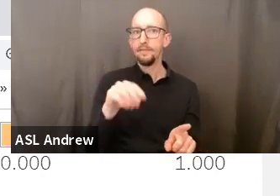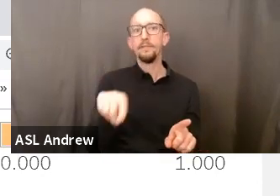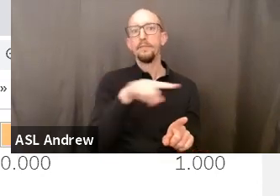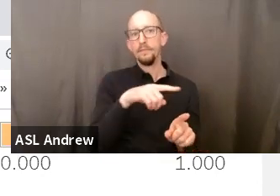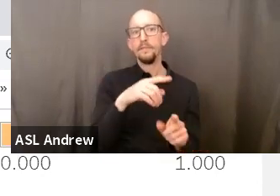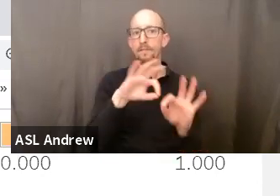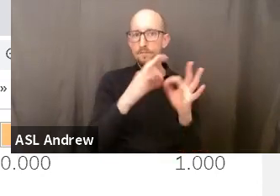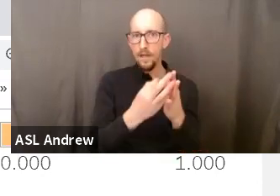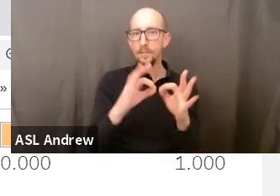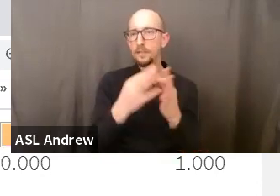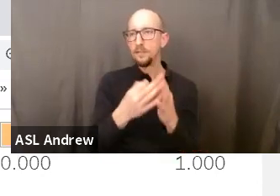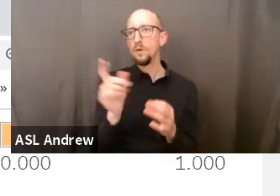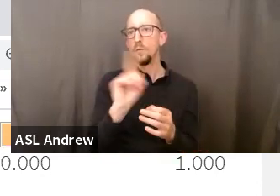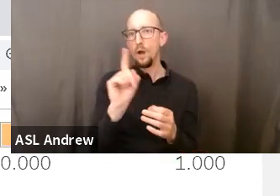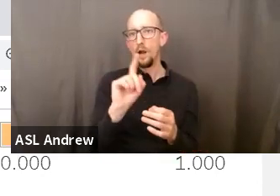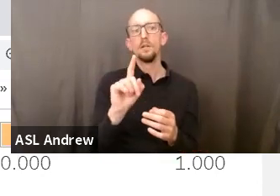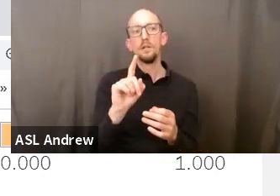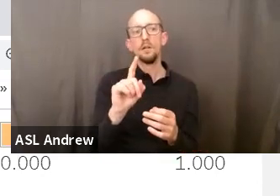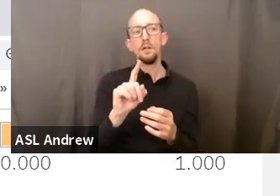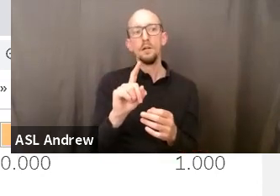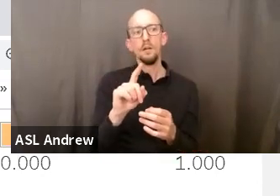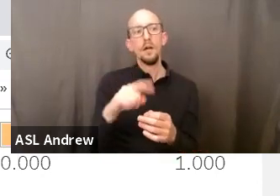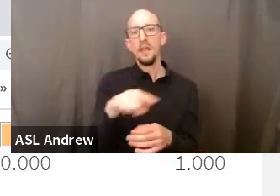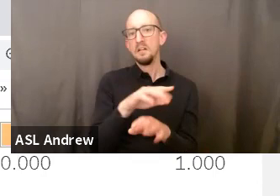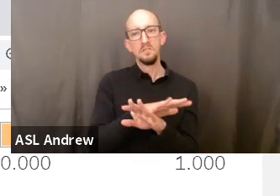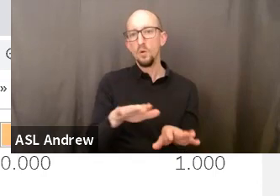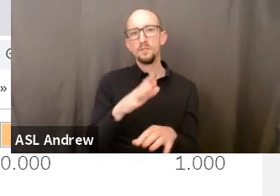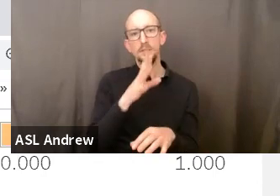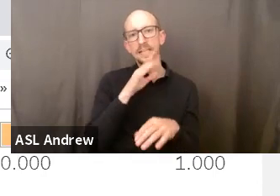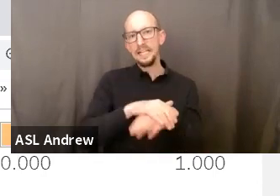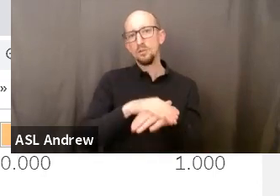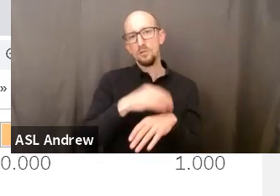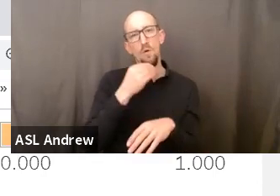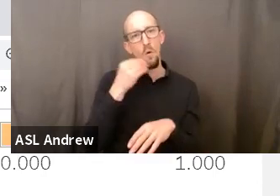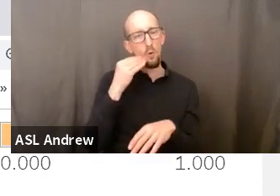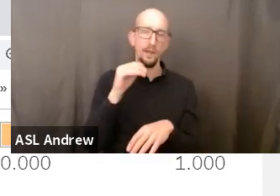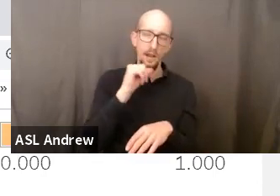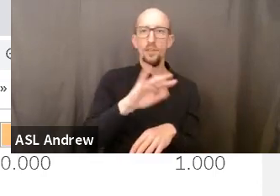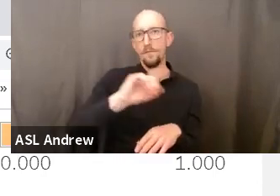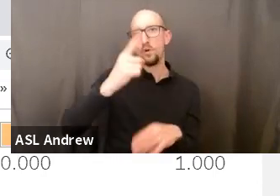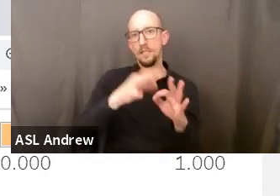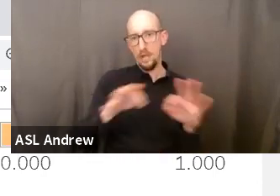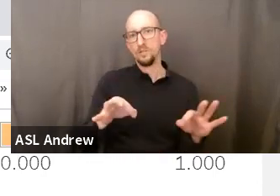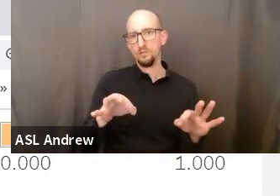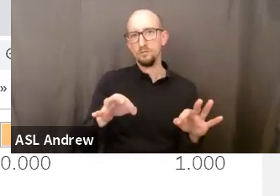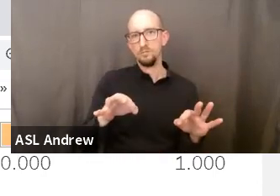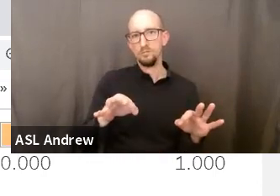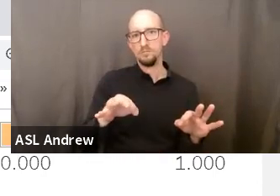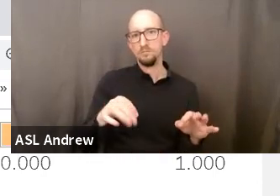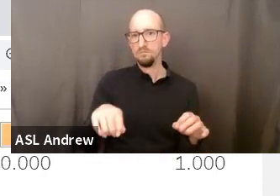households where English is not the first language spoken,